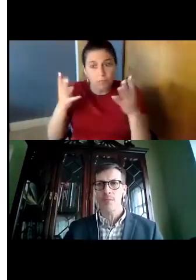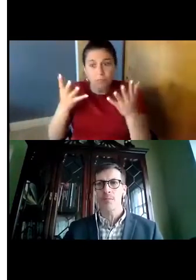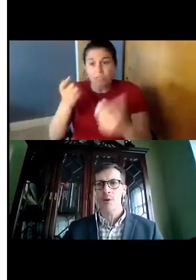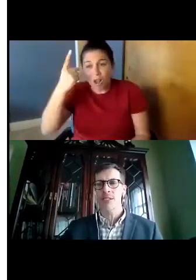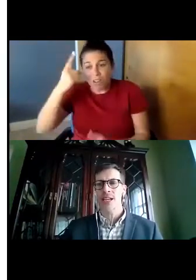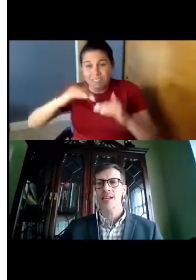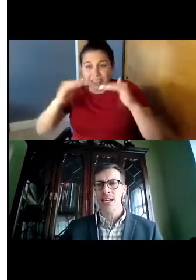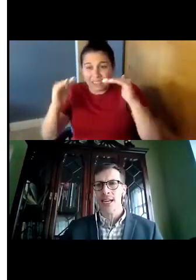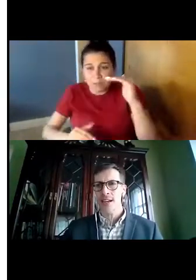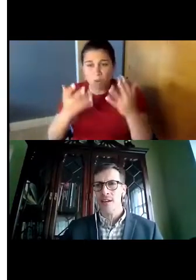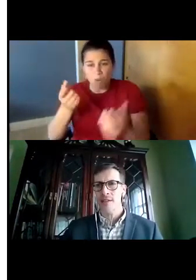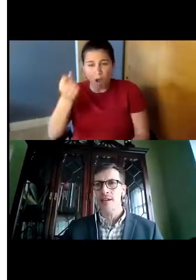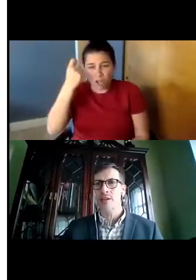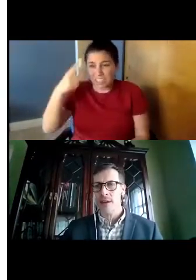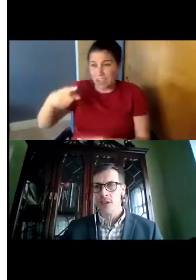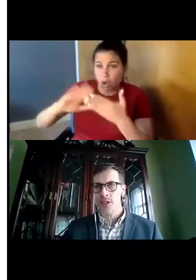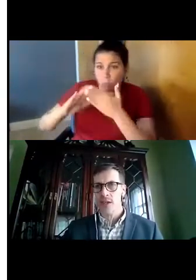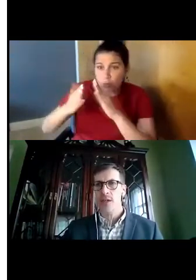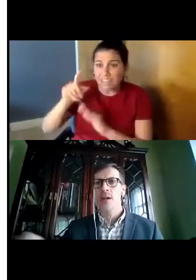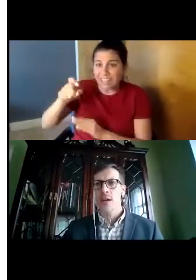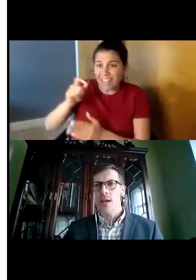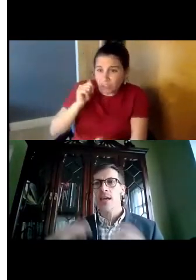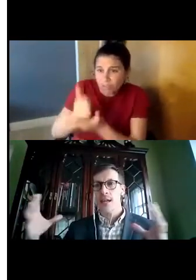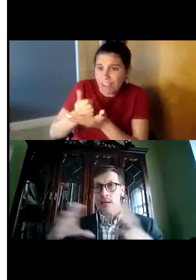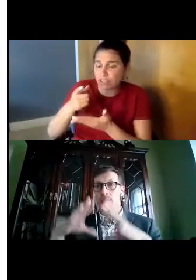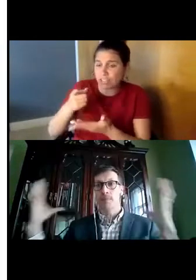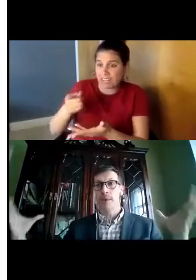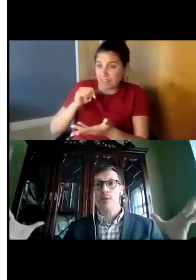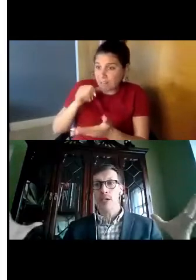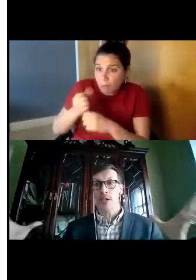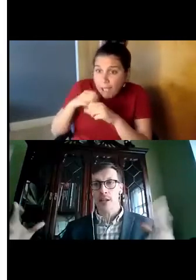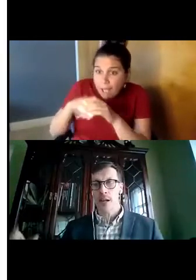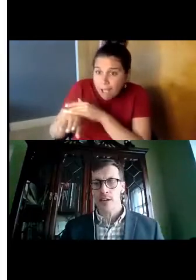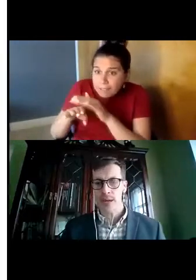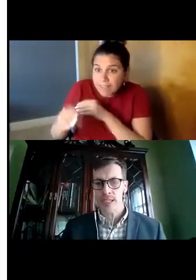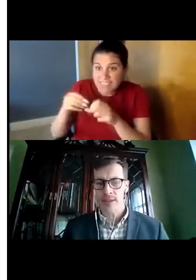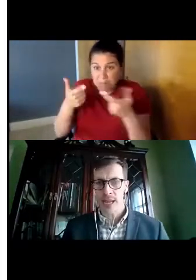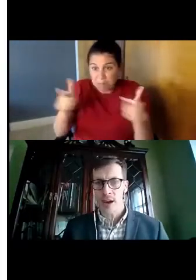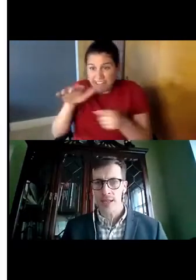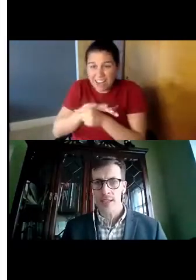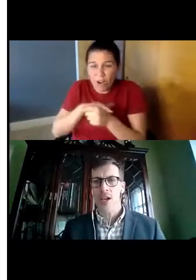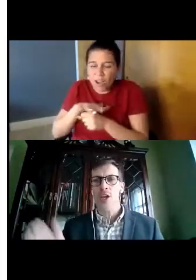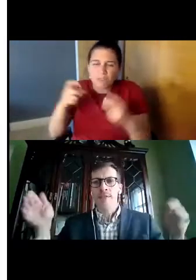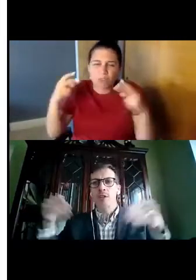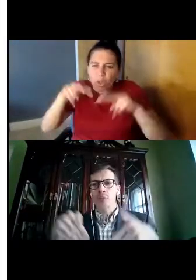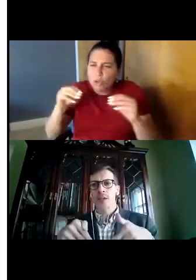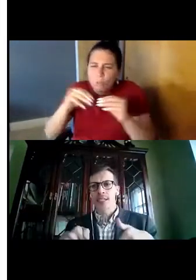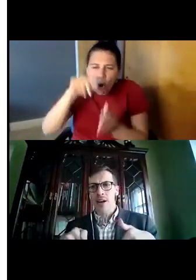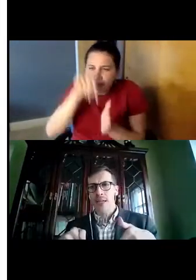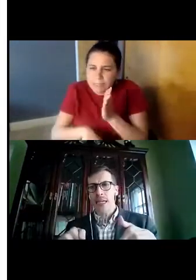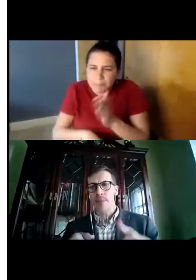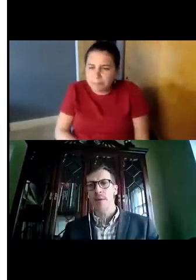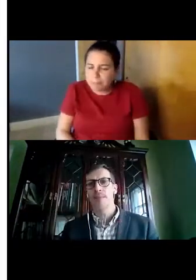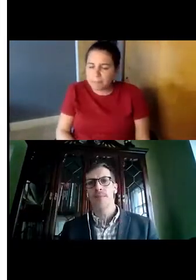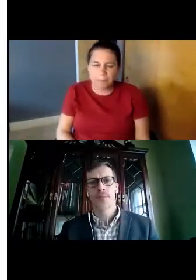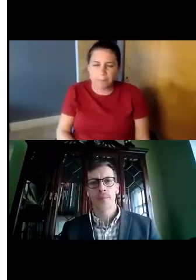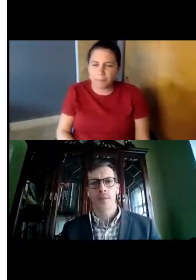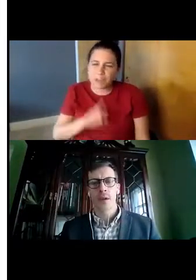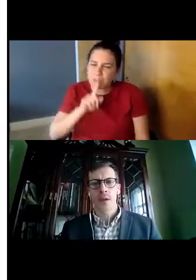communities that are most at need of intervention in a big region like our 27 counties, you have to drill down